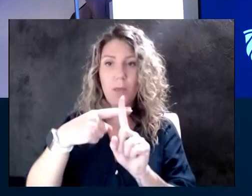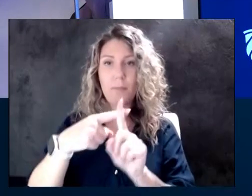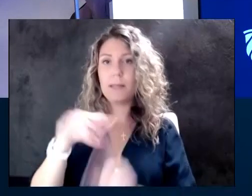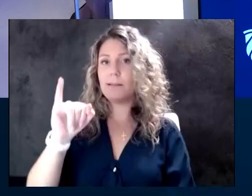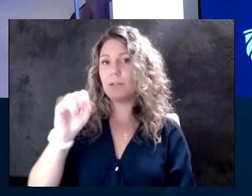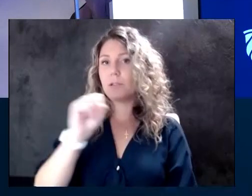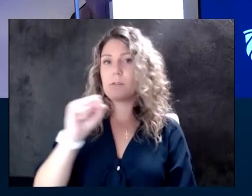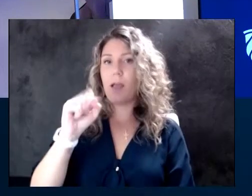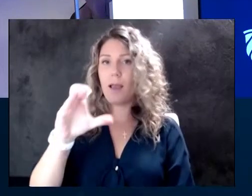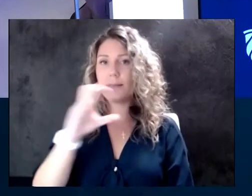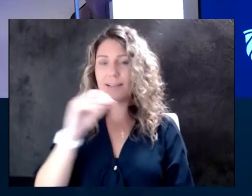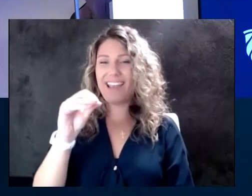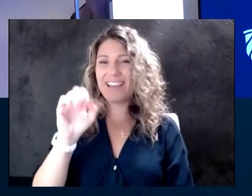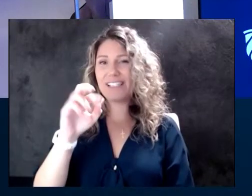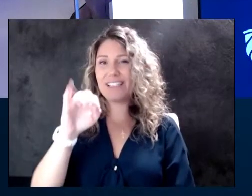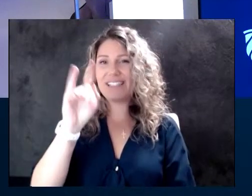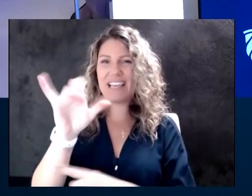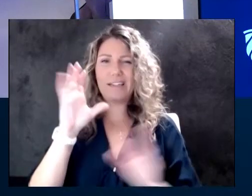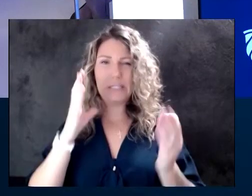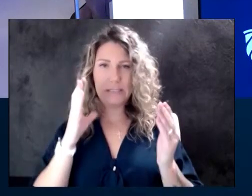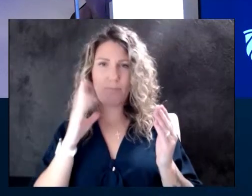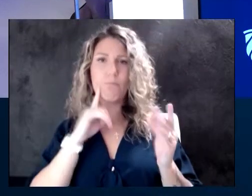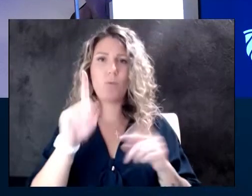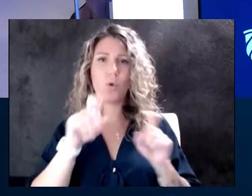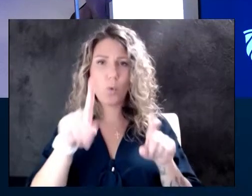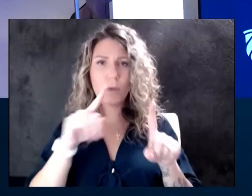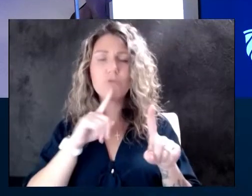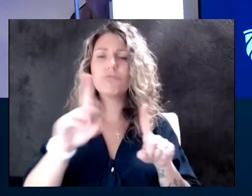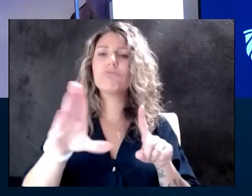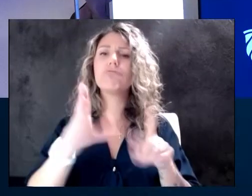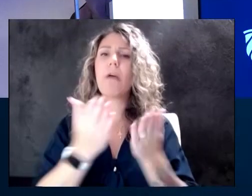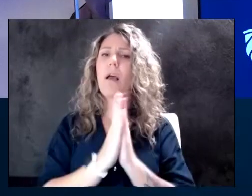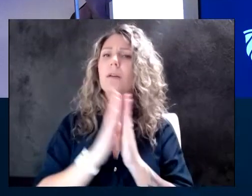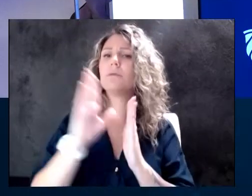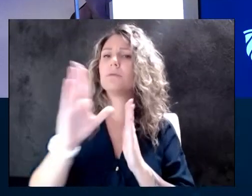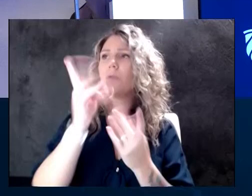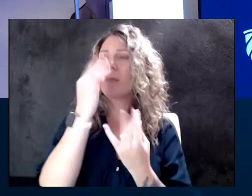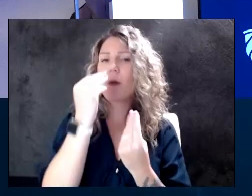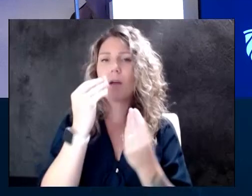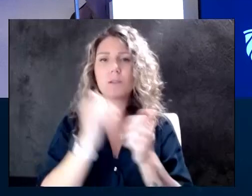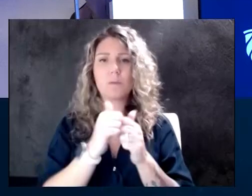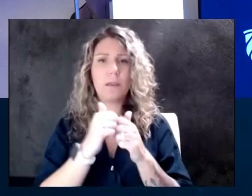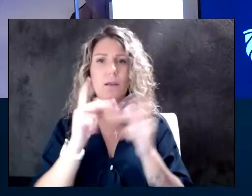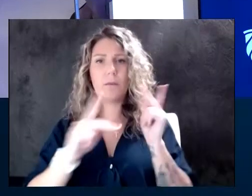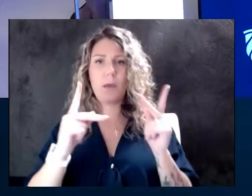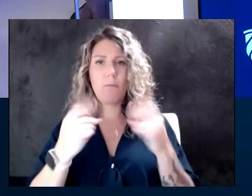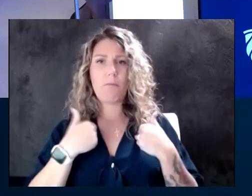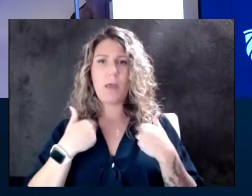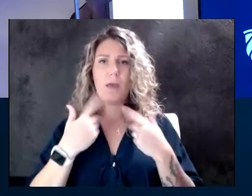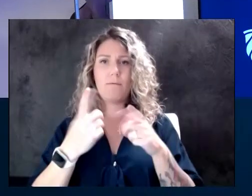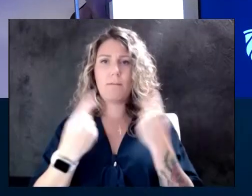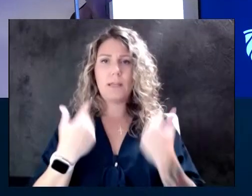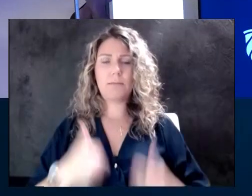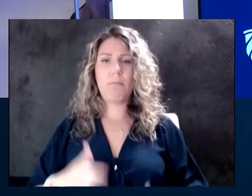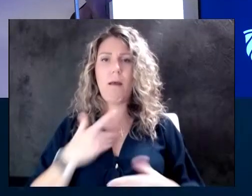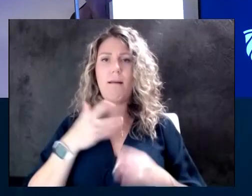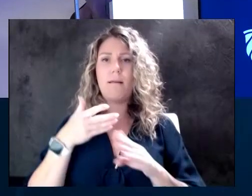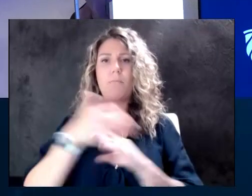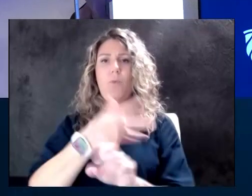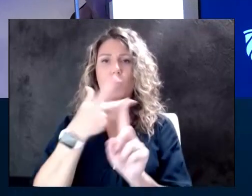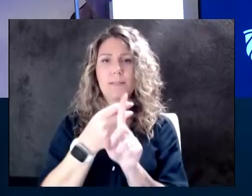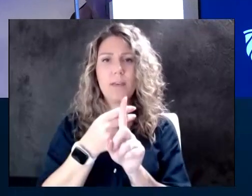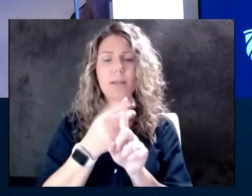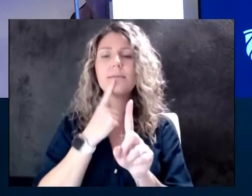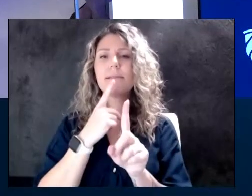similar questions. Isaac asks, what are your thoughts on people getting antibody tests post-vaccine to prove that the vaccine